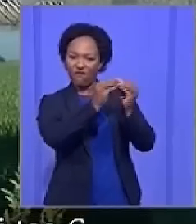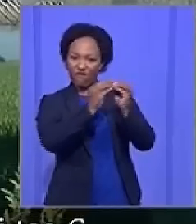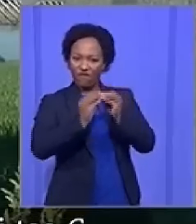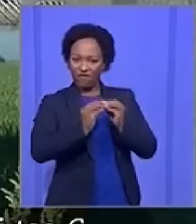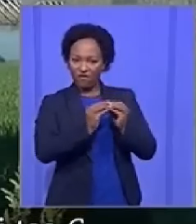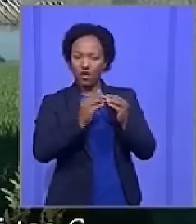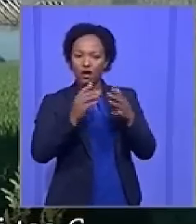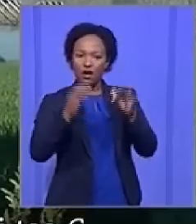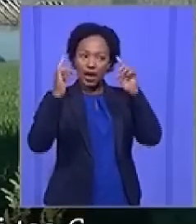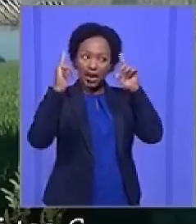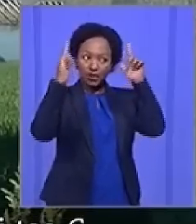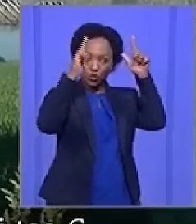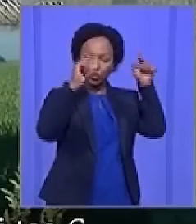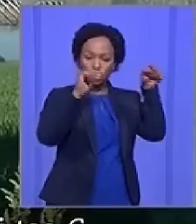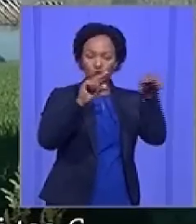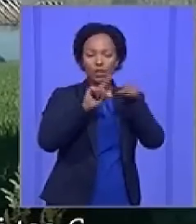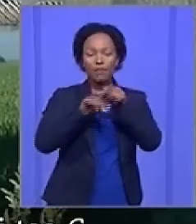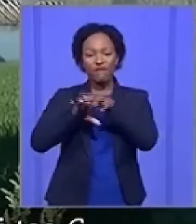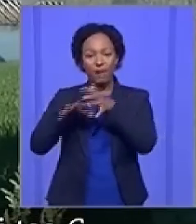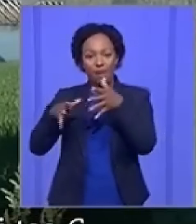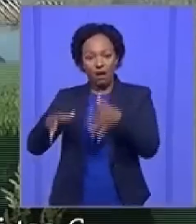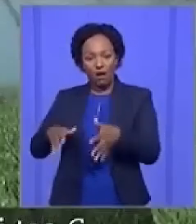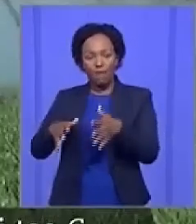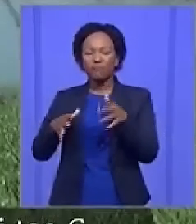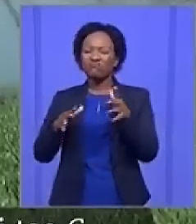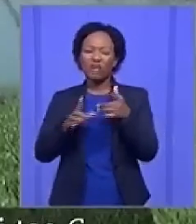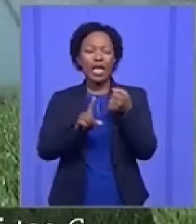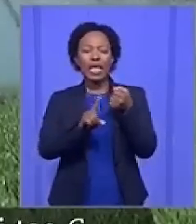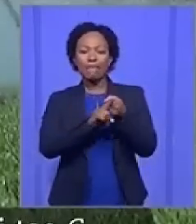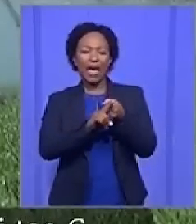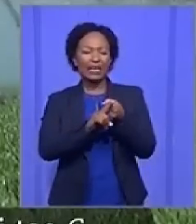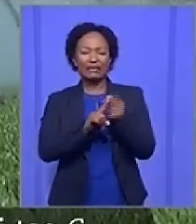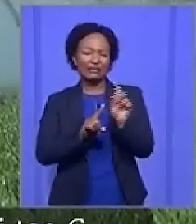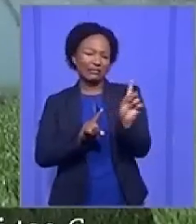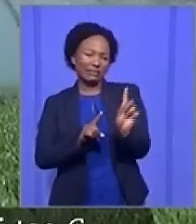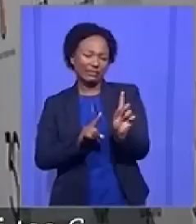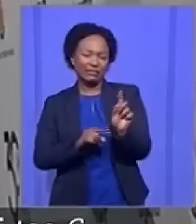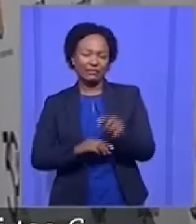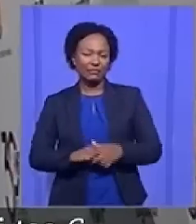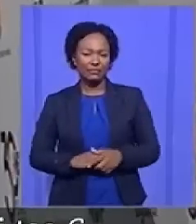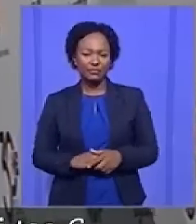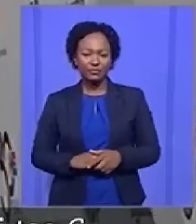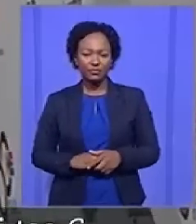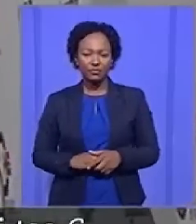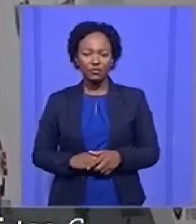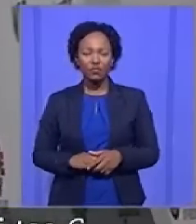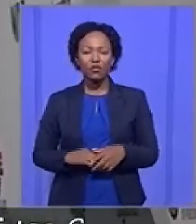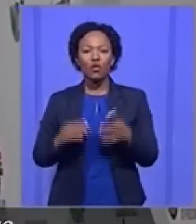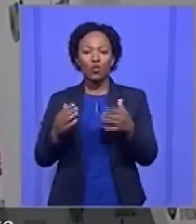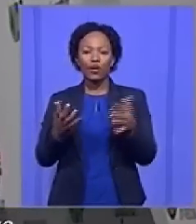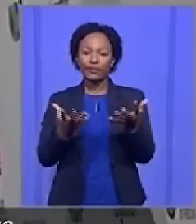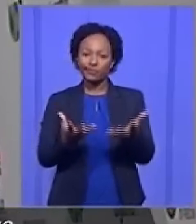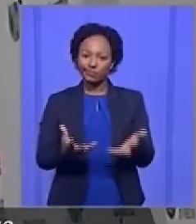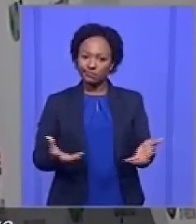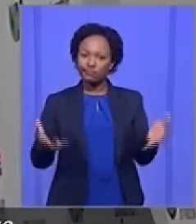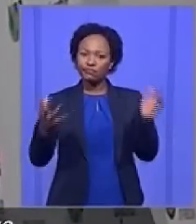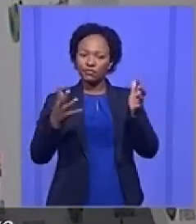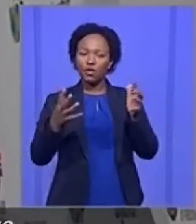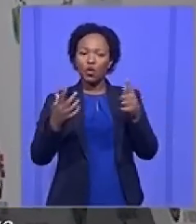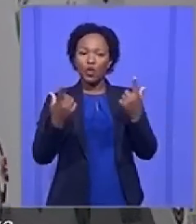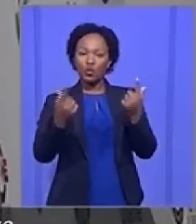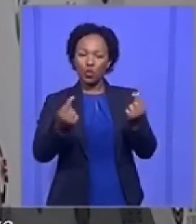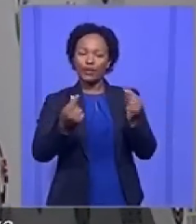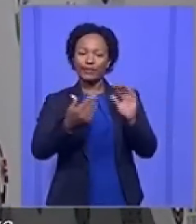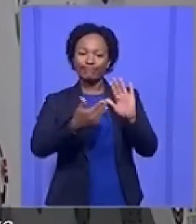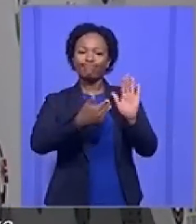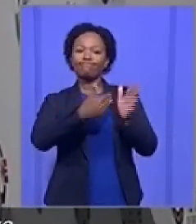Lesotho hore ba keke ba angwa ke sena. We are also doing this shutdown during the summer period.